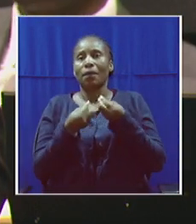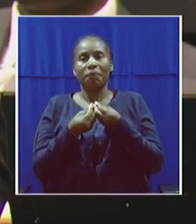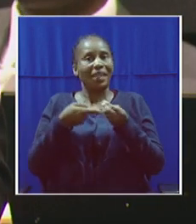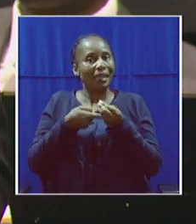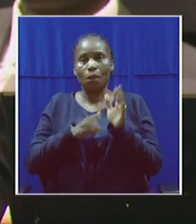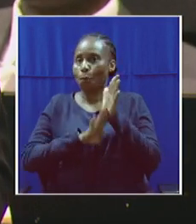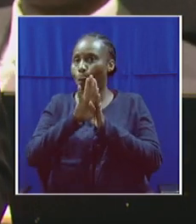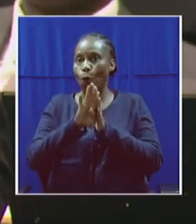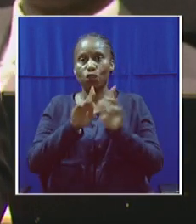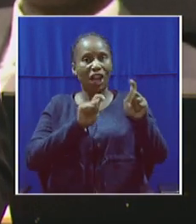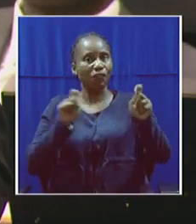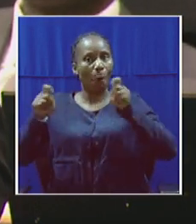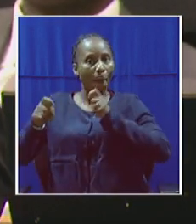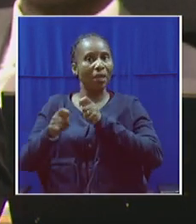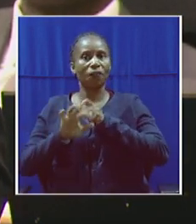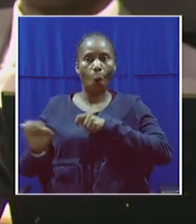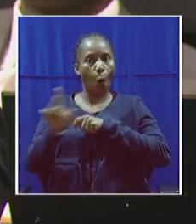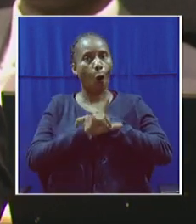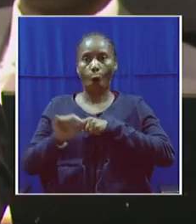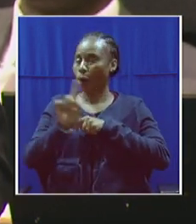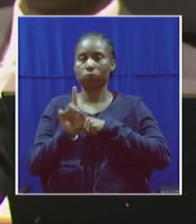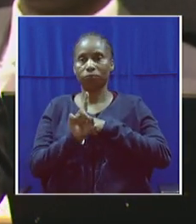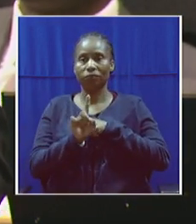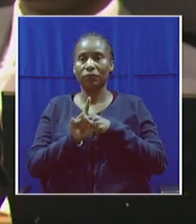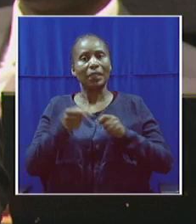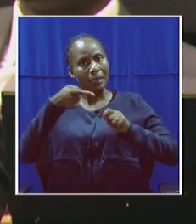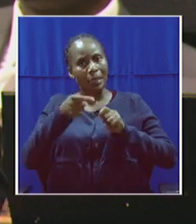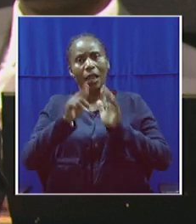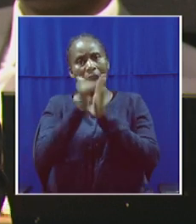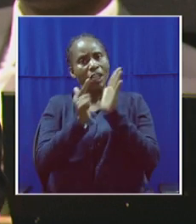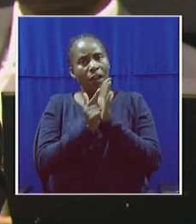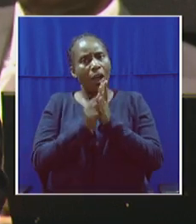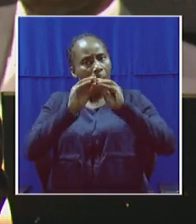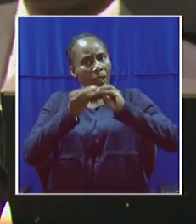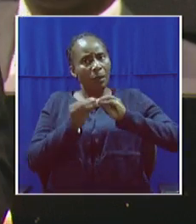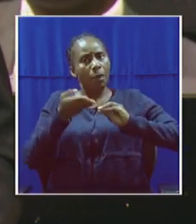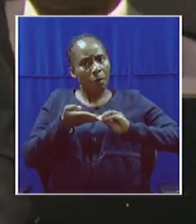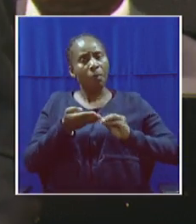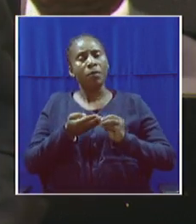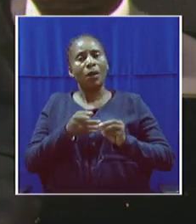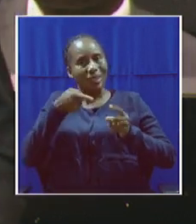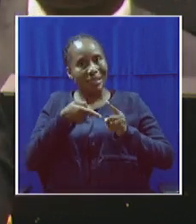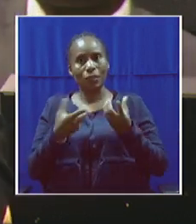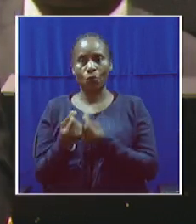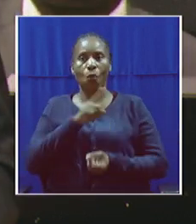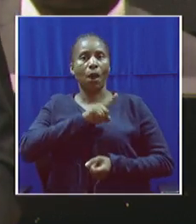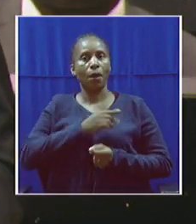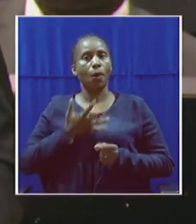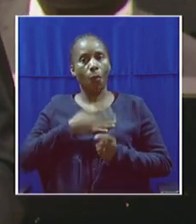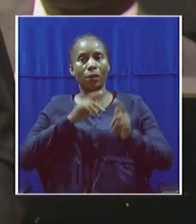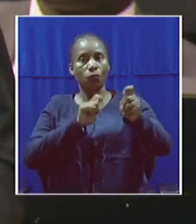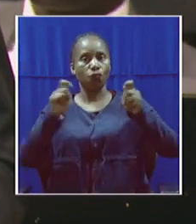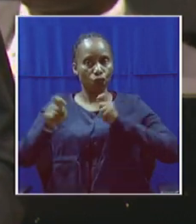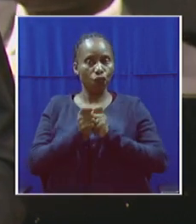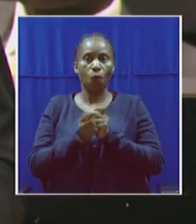transformation for all and while we welcome the legislative amendments for transformation to be fast Tred in the petroleum